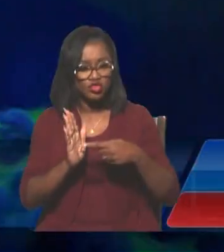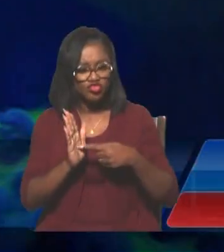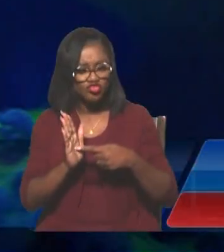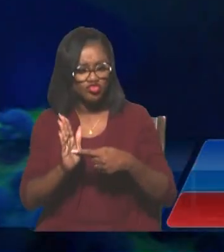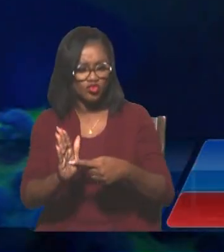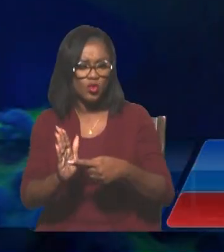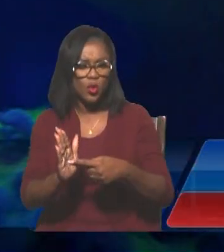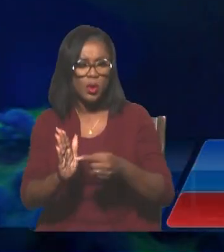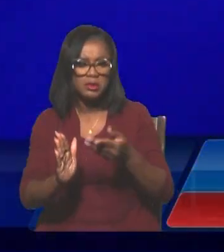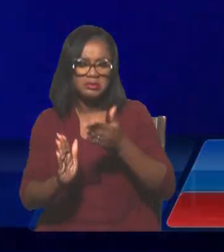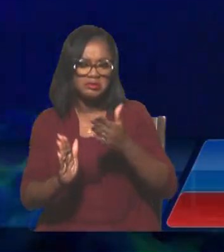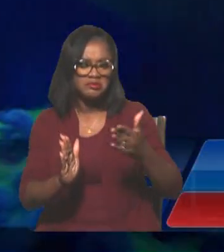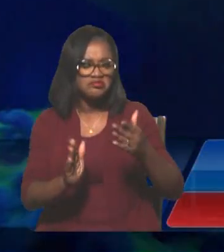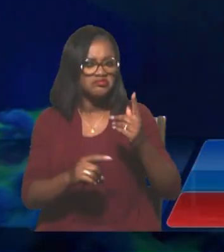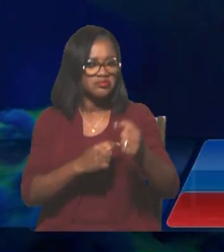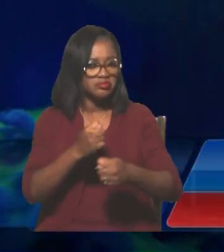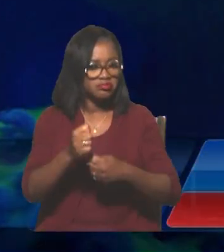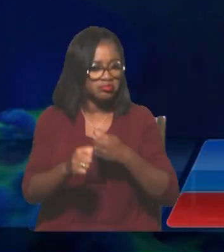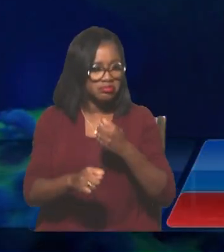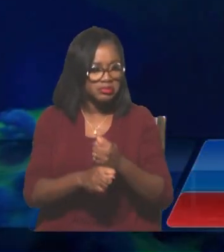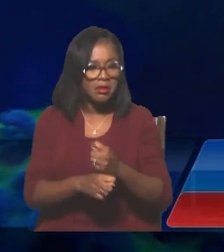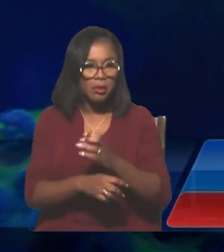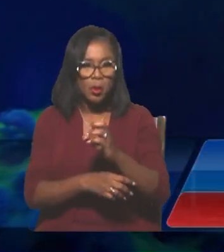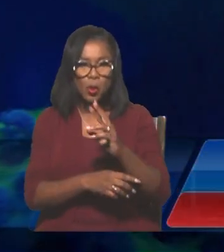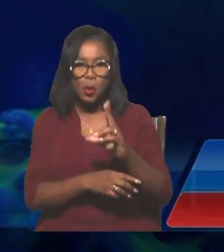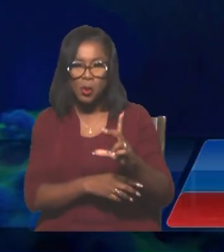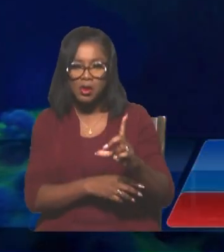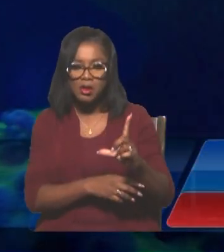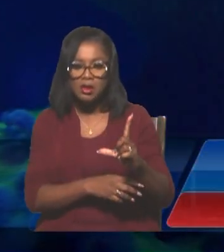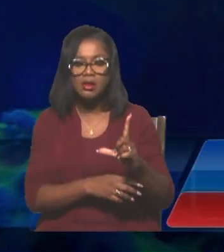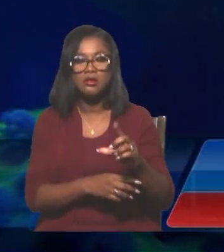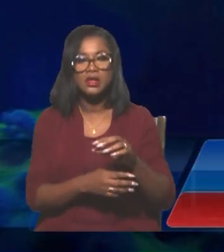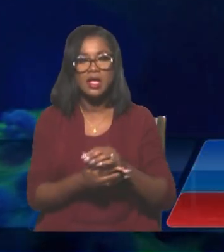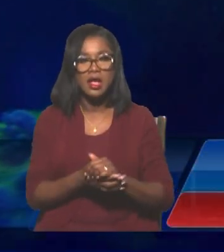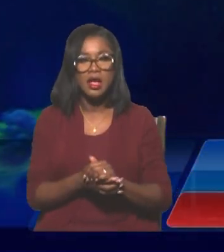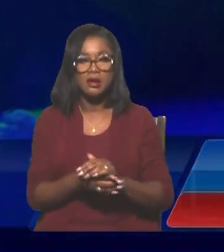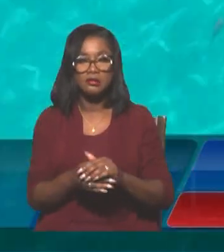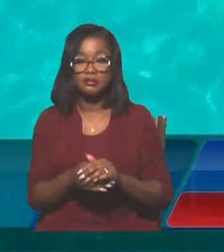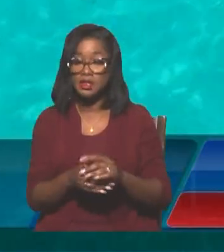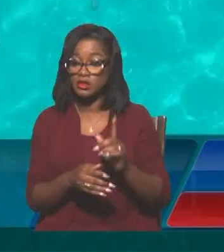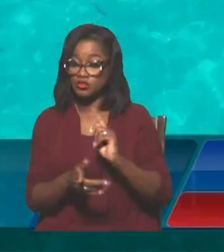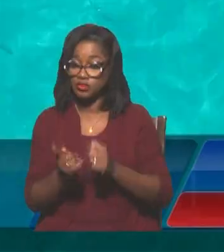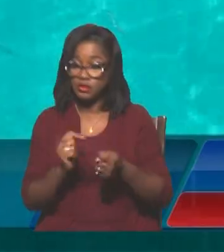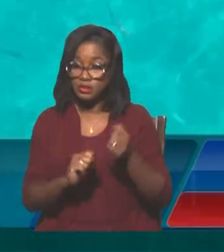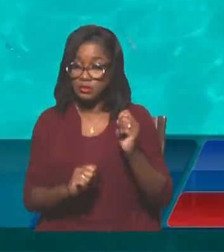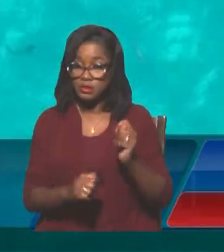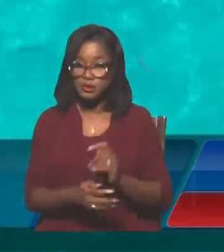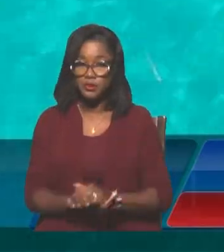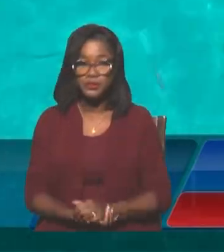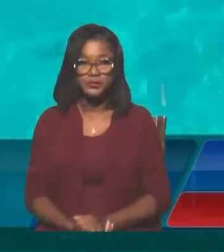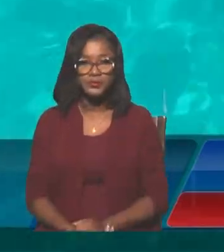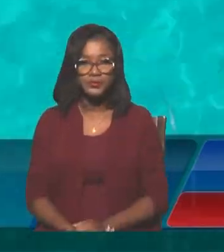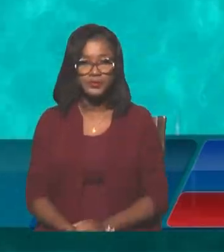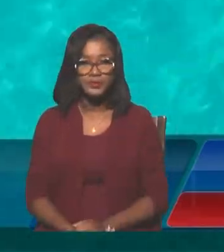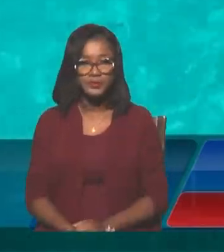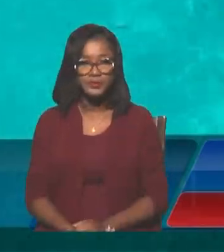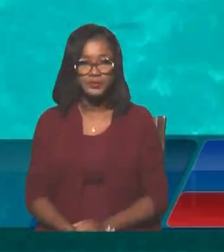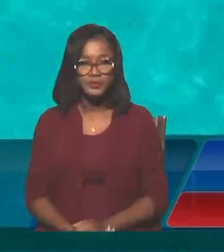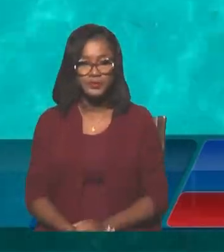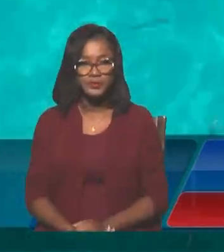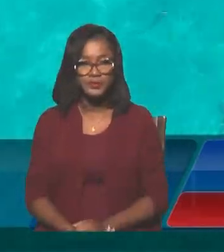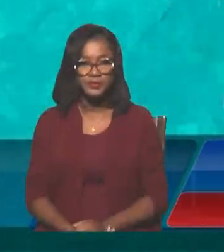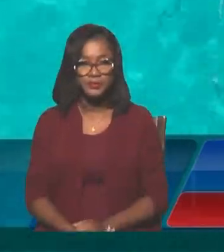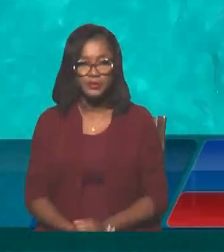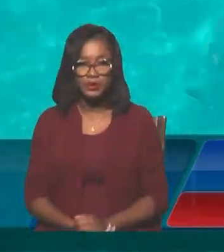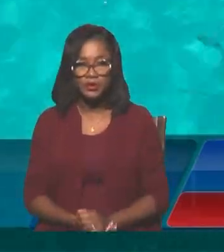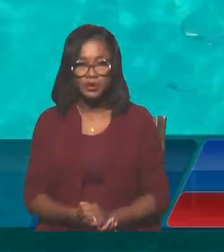biodiversity, and ecological significance of reef-building corals across Trinidad and Tobago. With a combination of